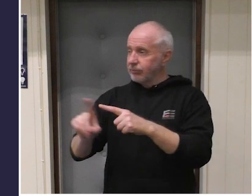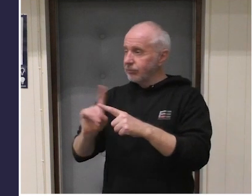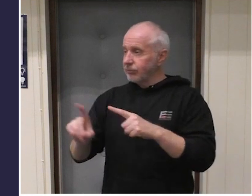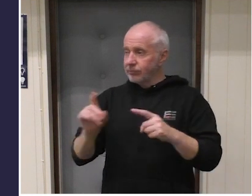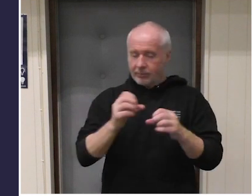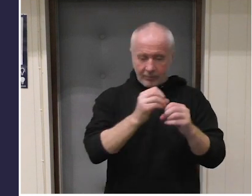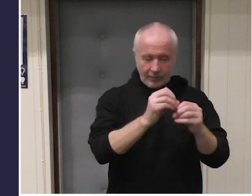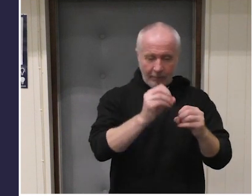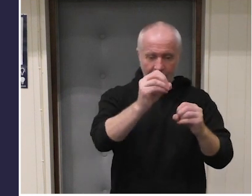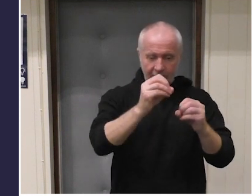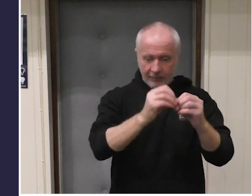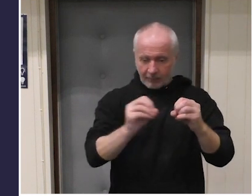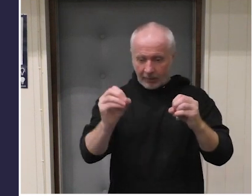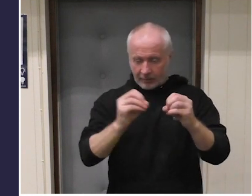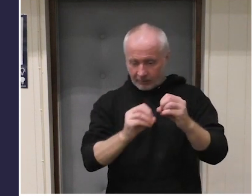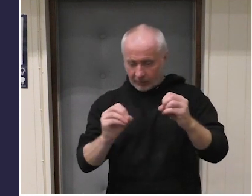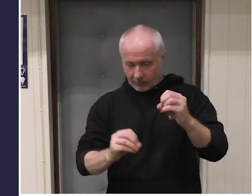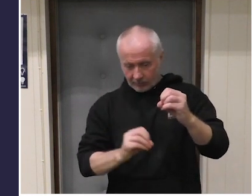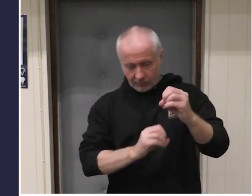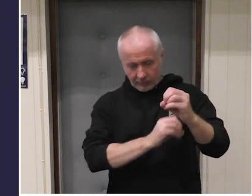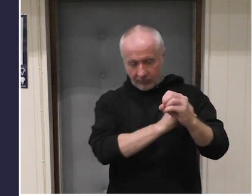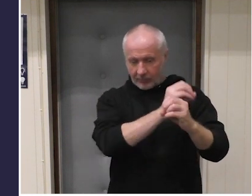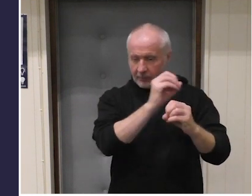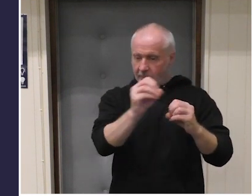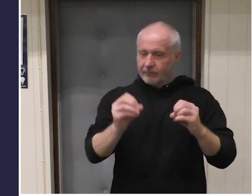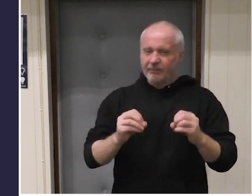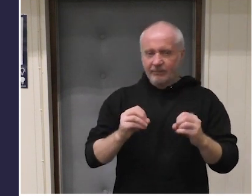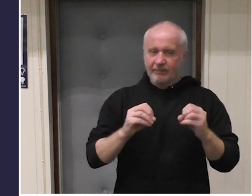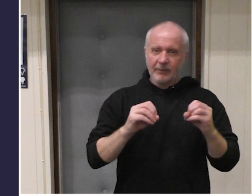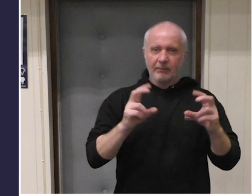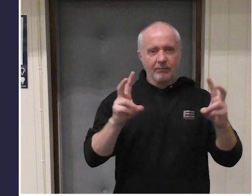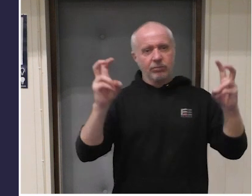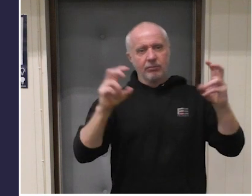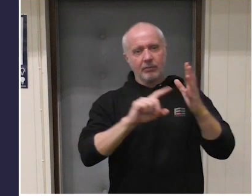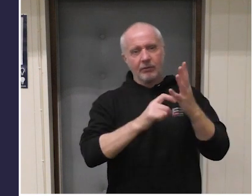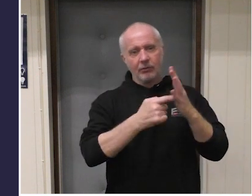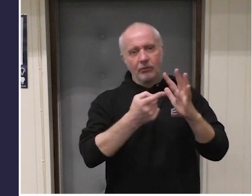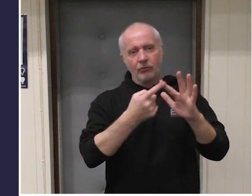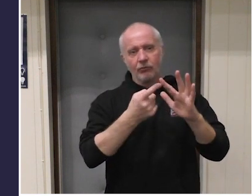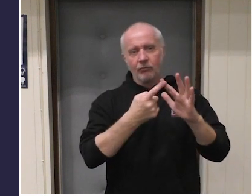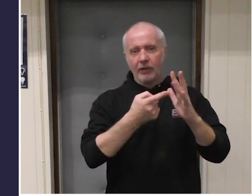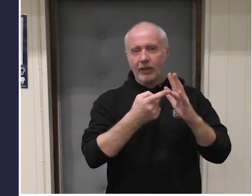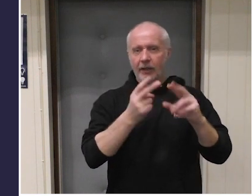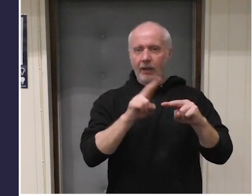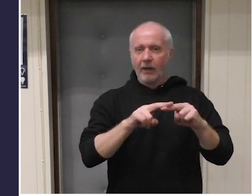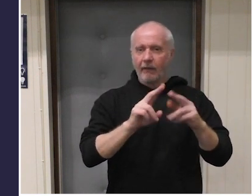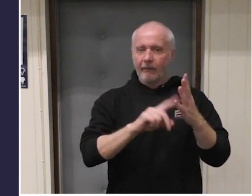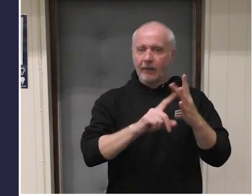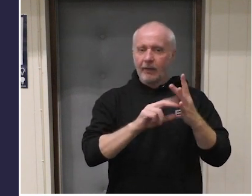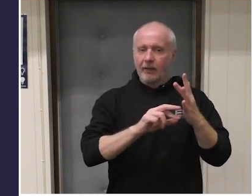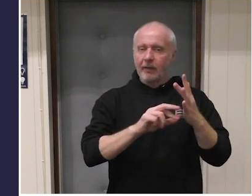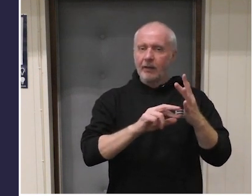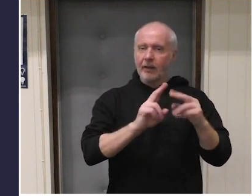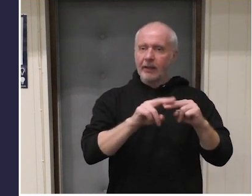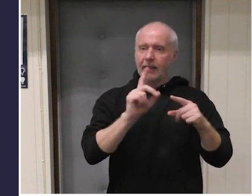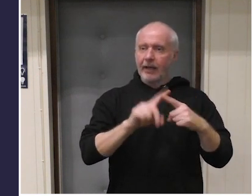Okay? And this is essentially the whole of the history of life from the beginning of Earth. And humans are